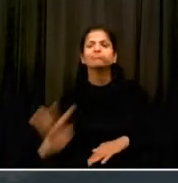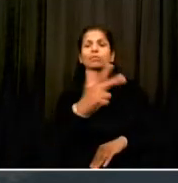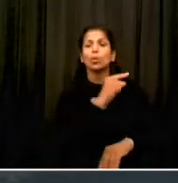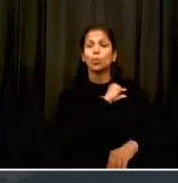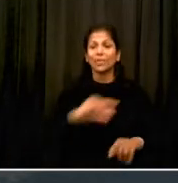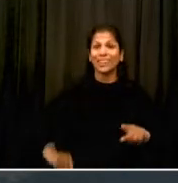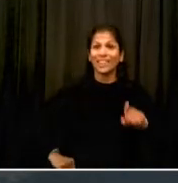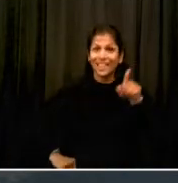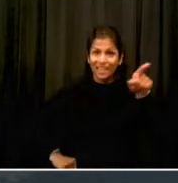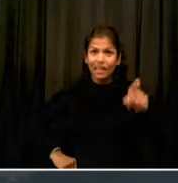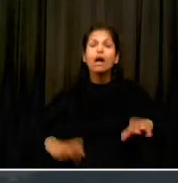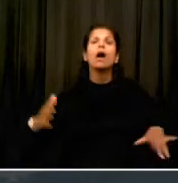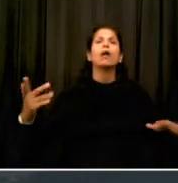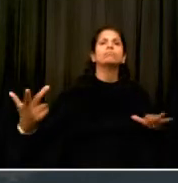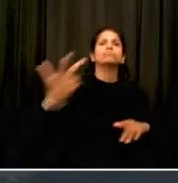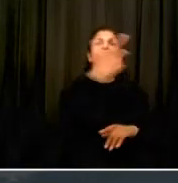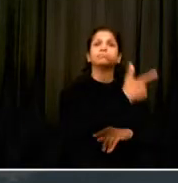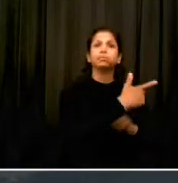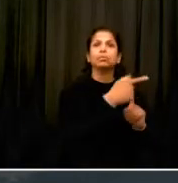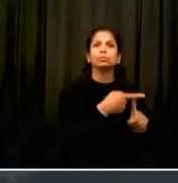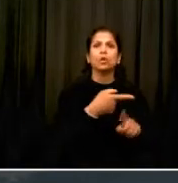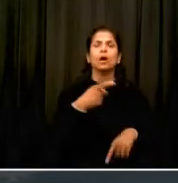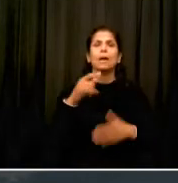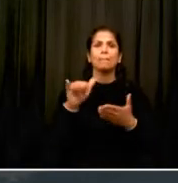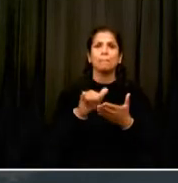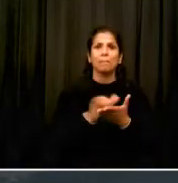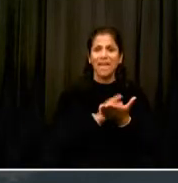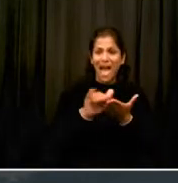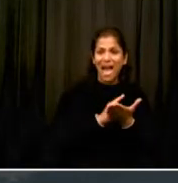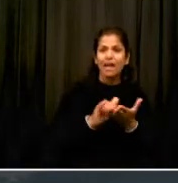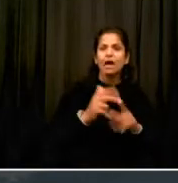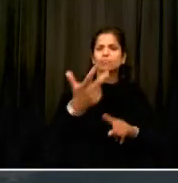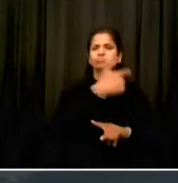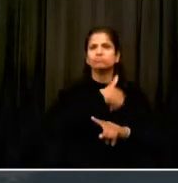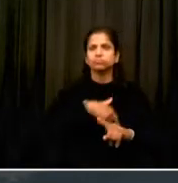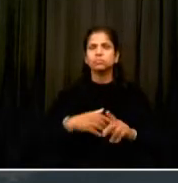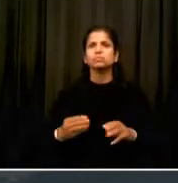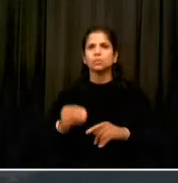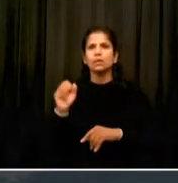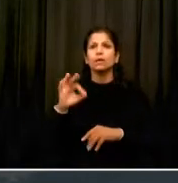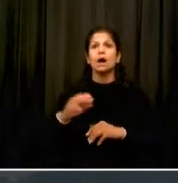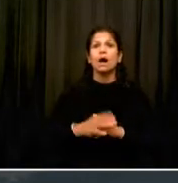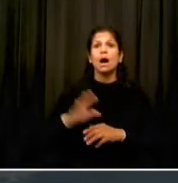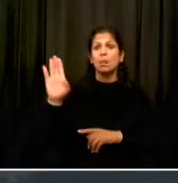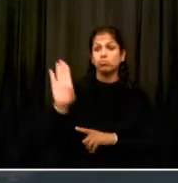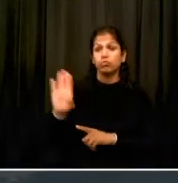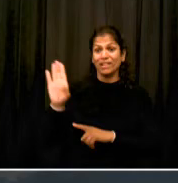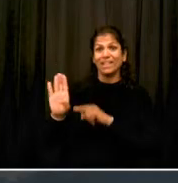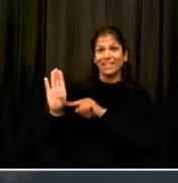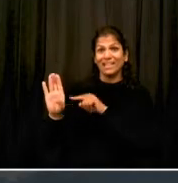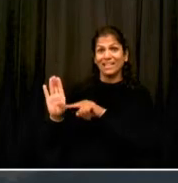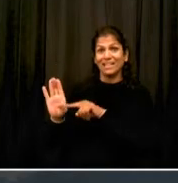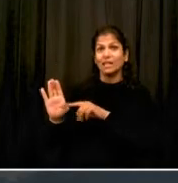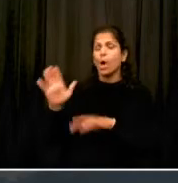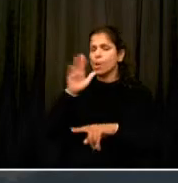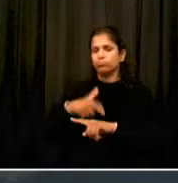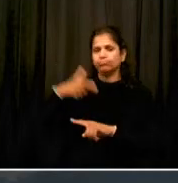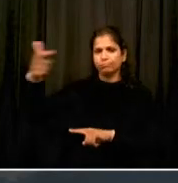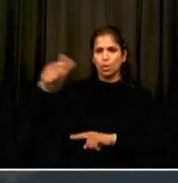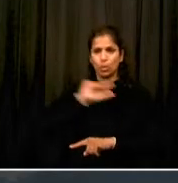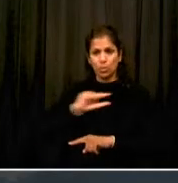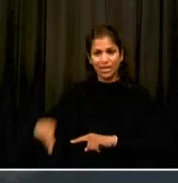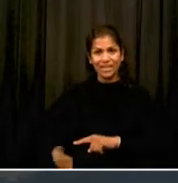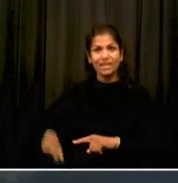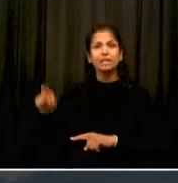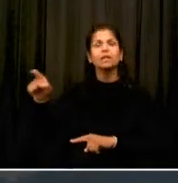there, working with our community-based organizations so that we can come together, community by community, where we're needed the most, and fight coronavirus